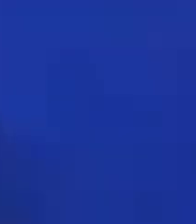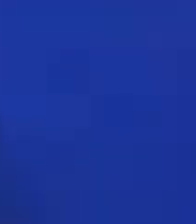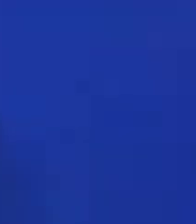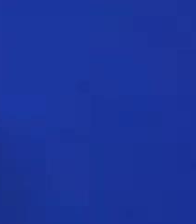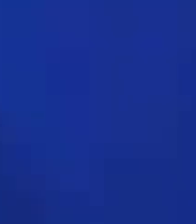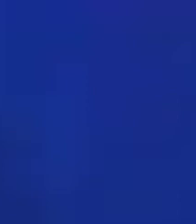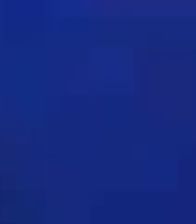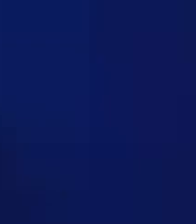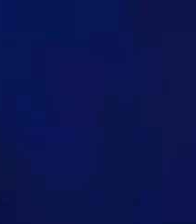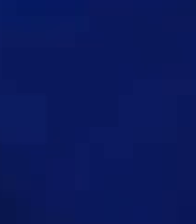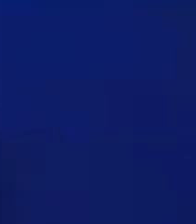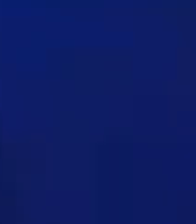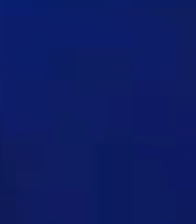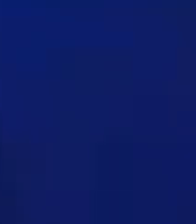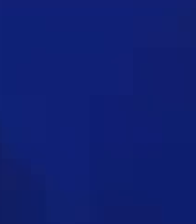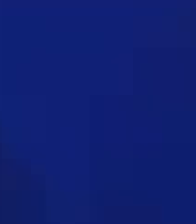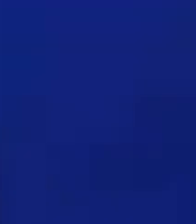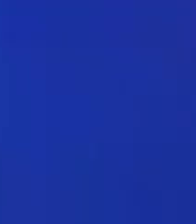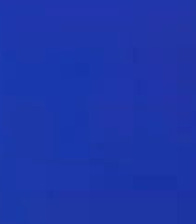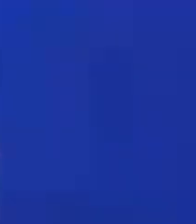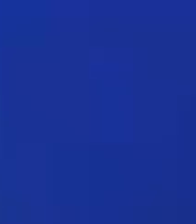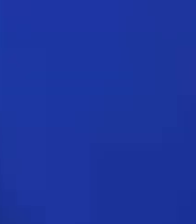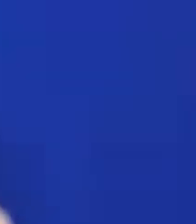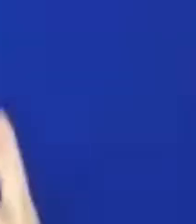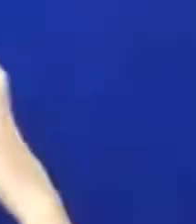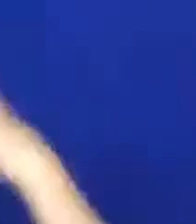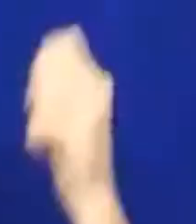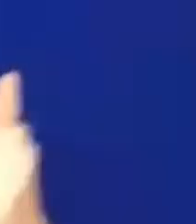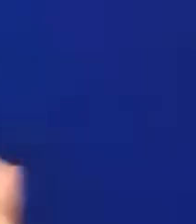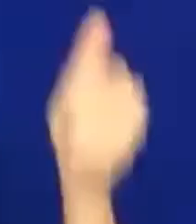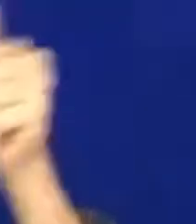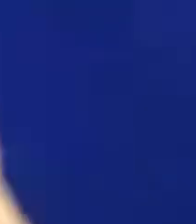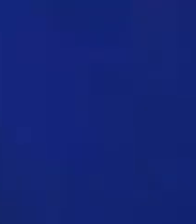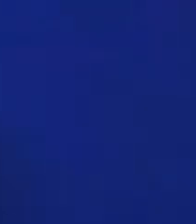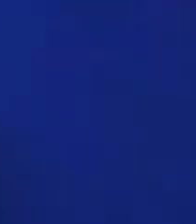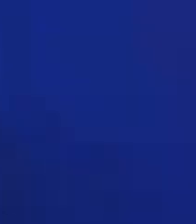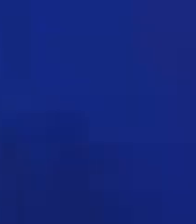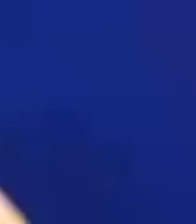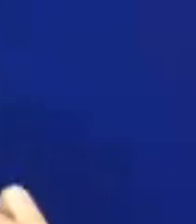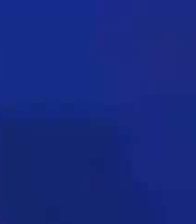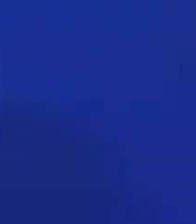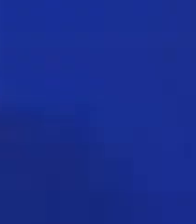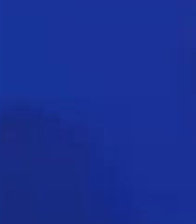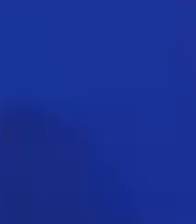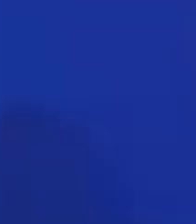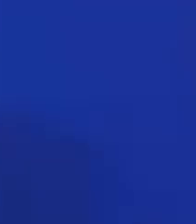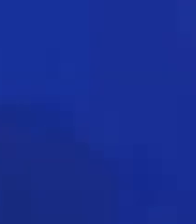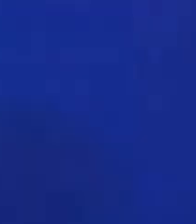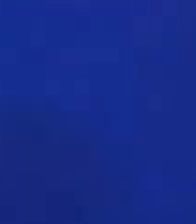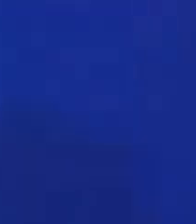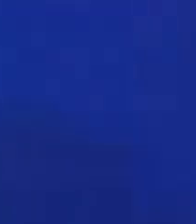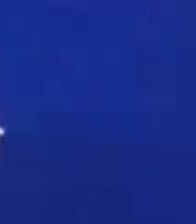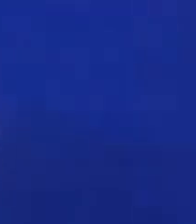would have considered something maybe more creative, maybe something even more innovative, they were afraid that this was not going to be taken into